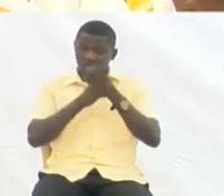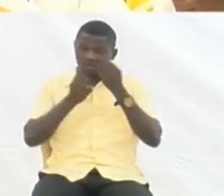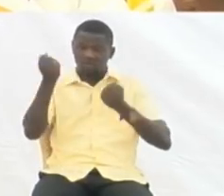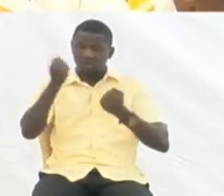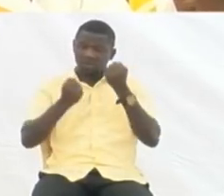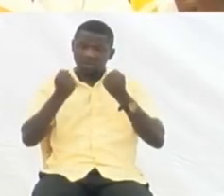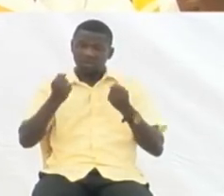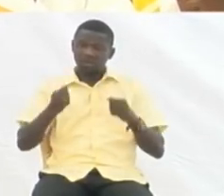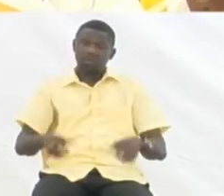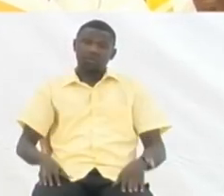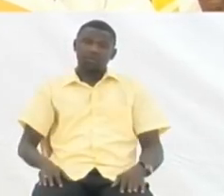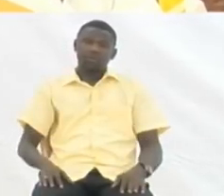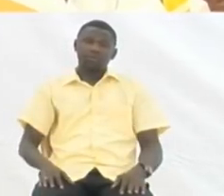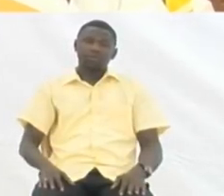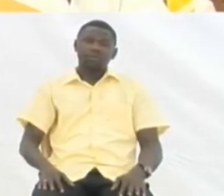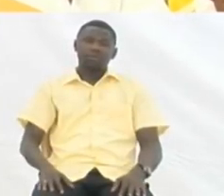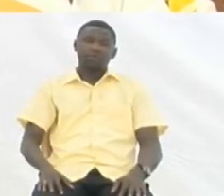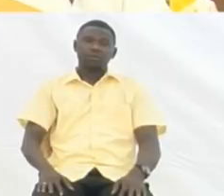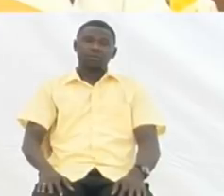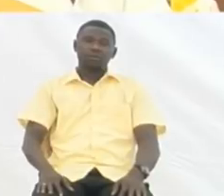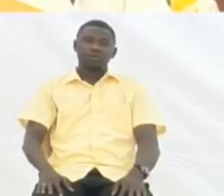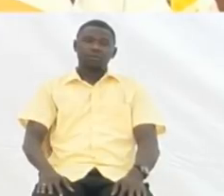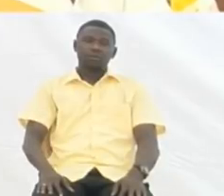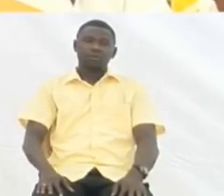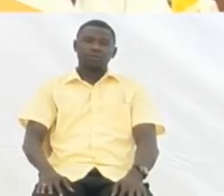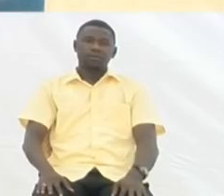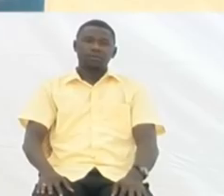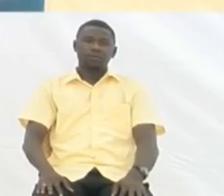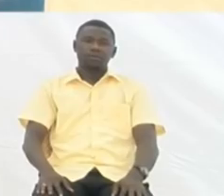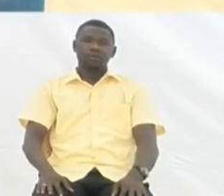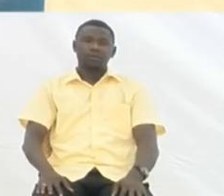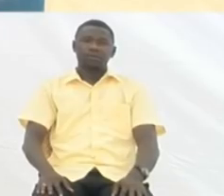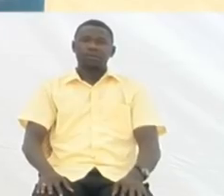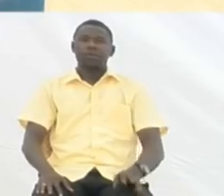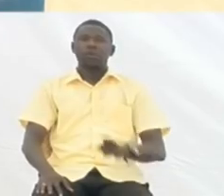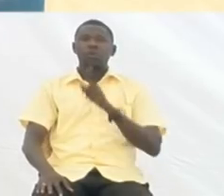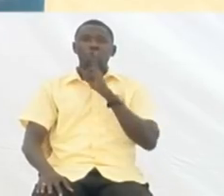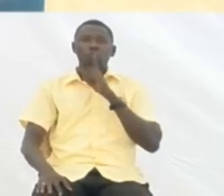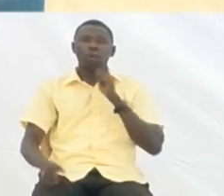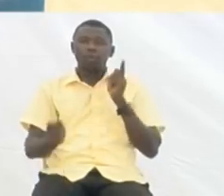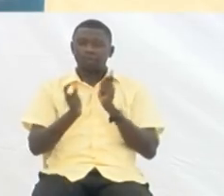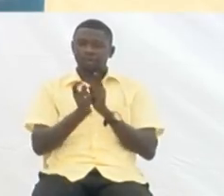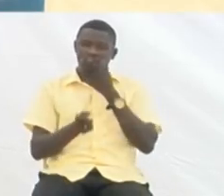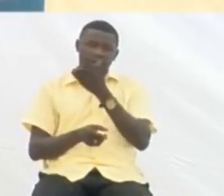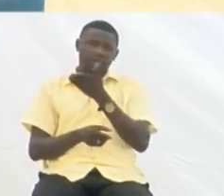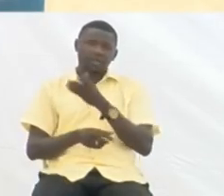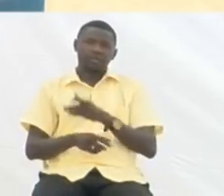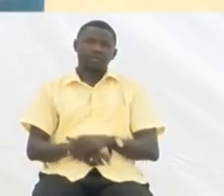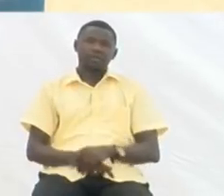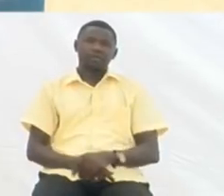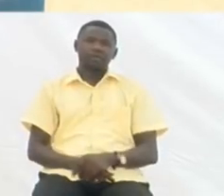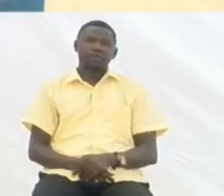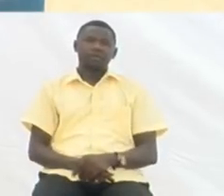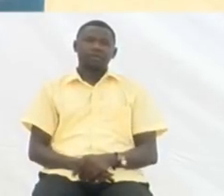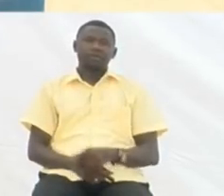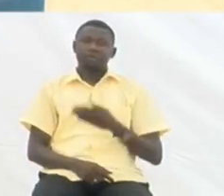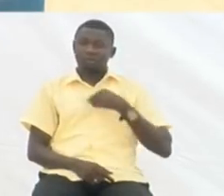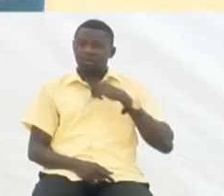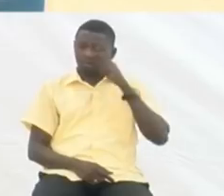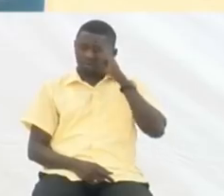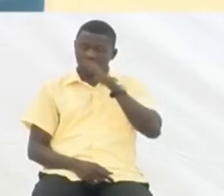But when they asked me to get into the vehicle, and I got into the vehicle, those that I found there,